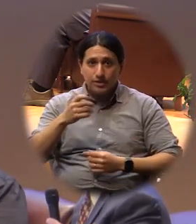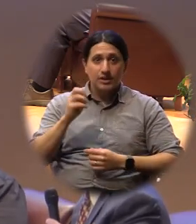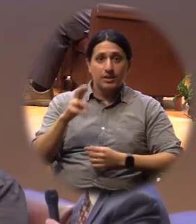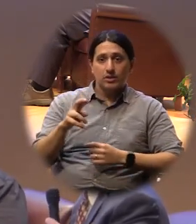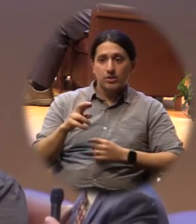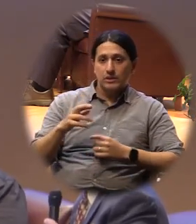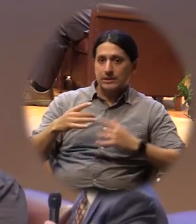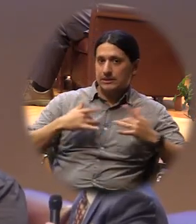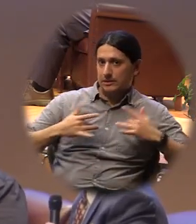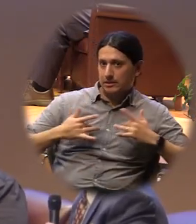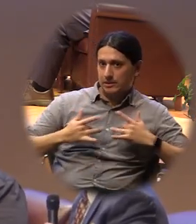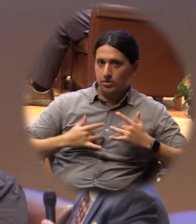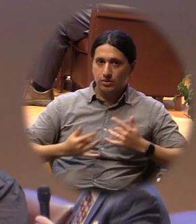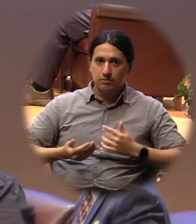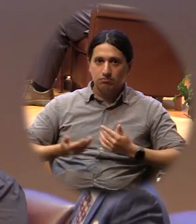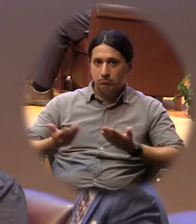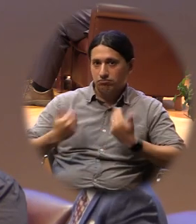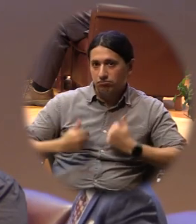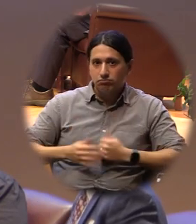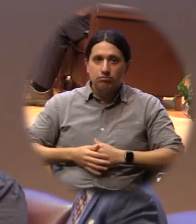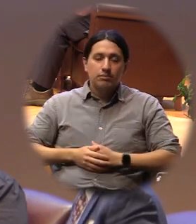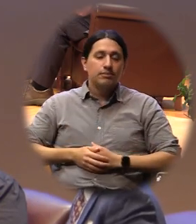where things are headed?